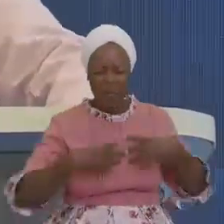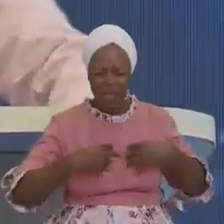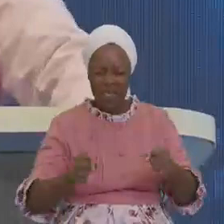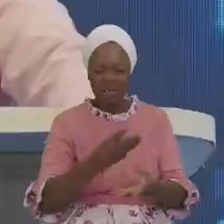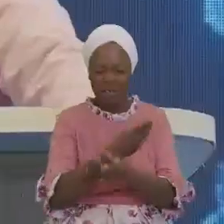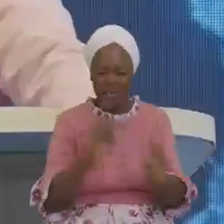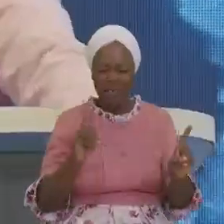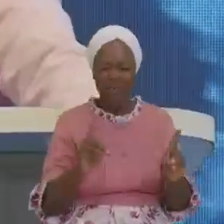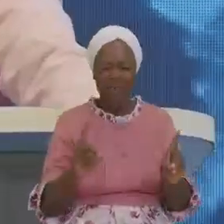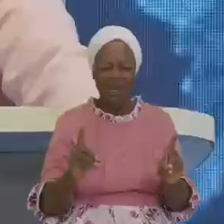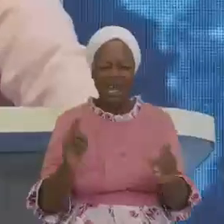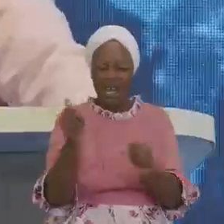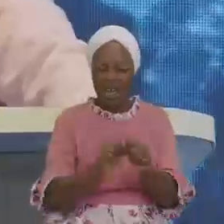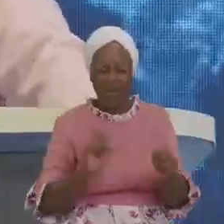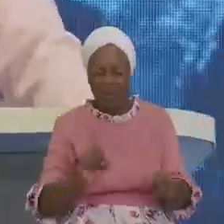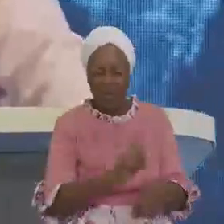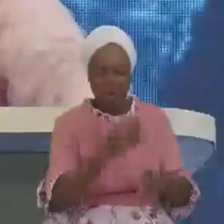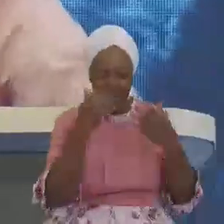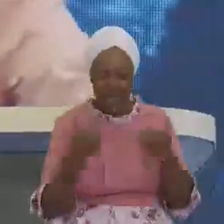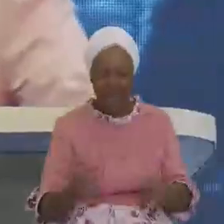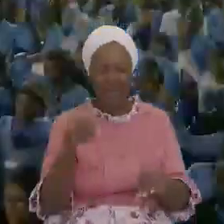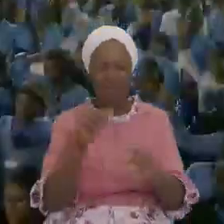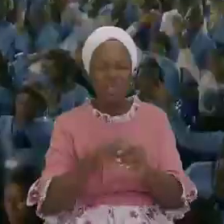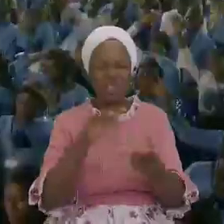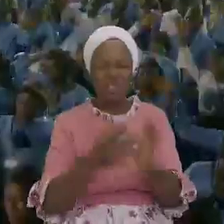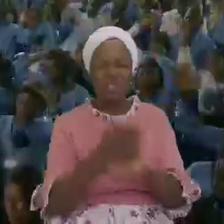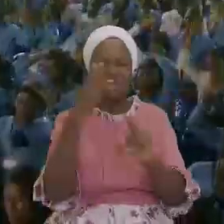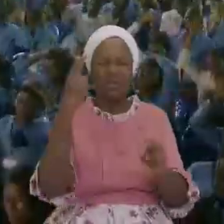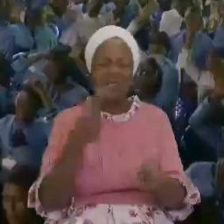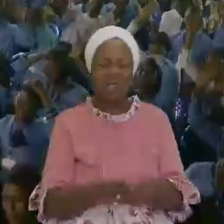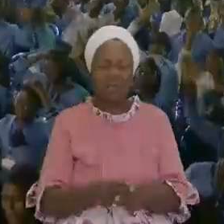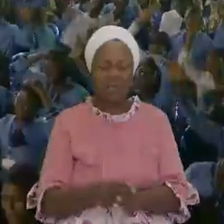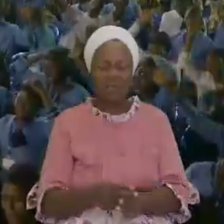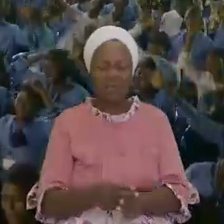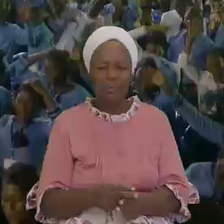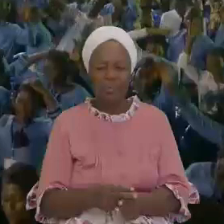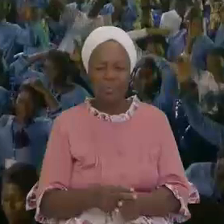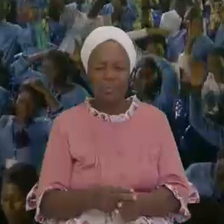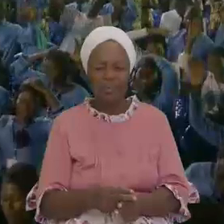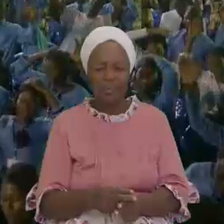deliver everyone now in Jesus' name.